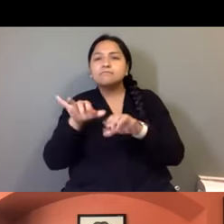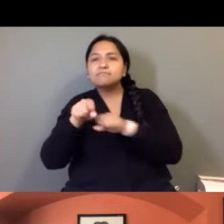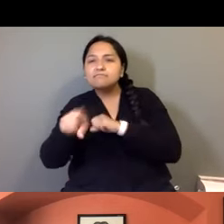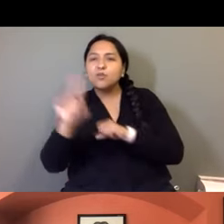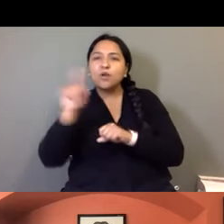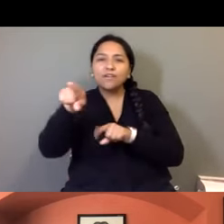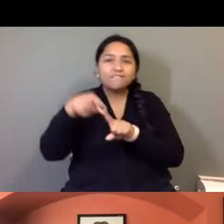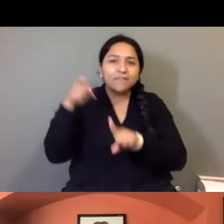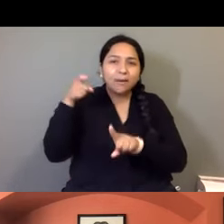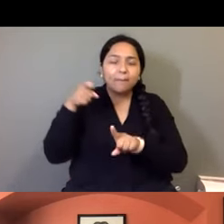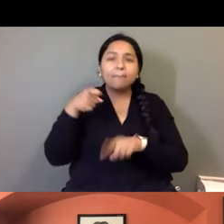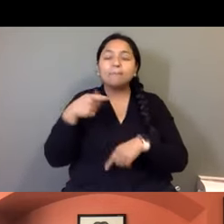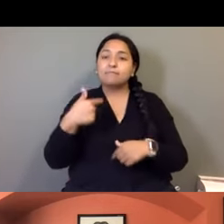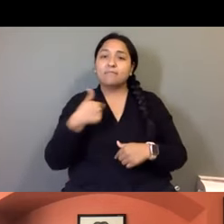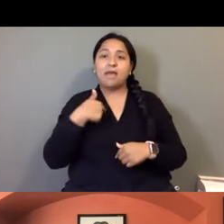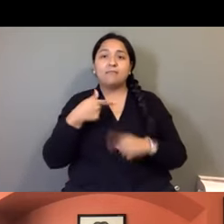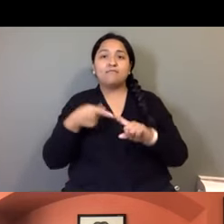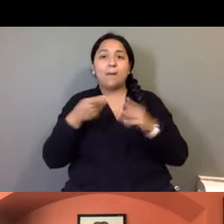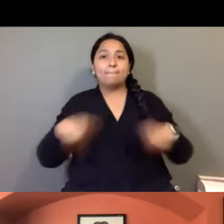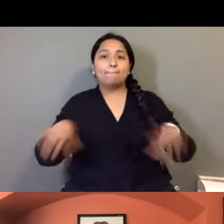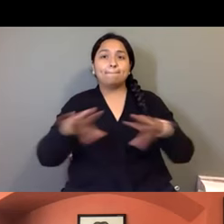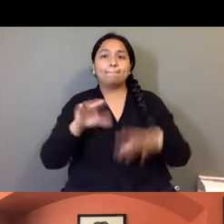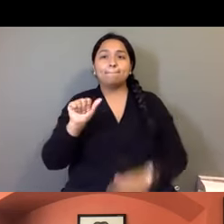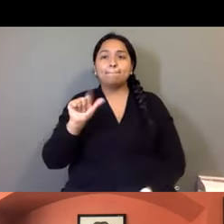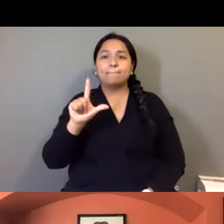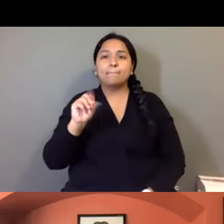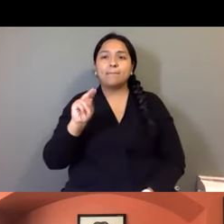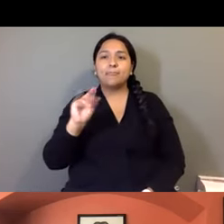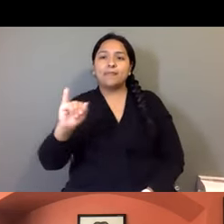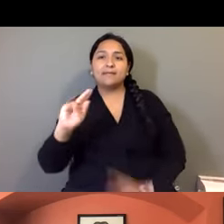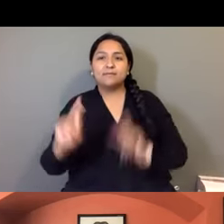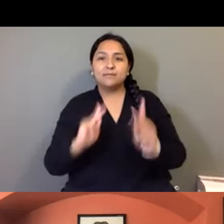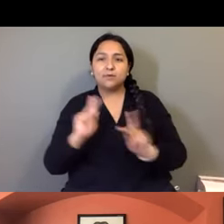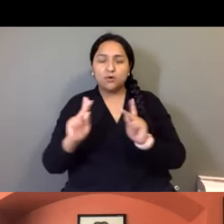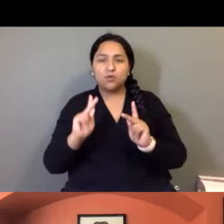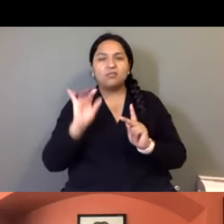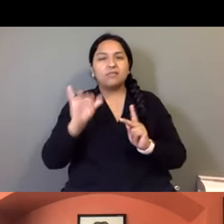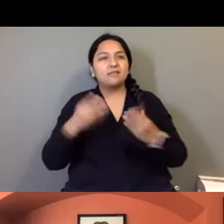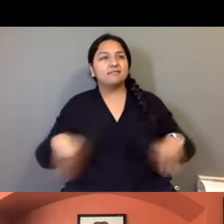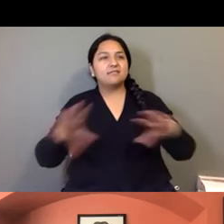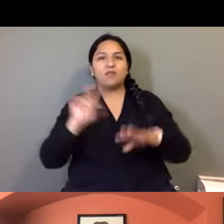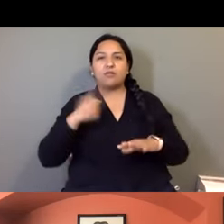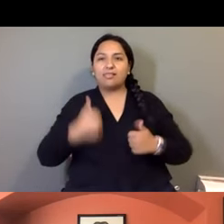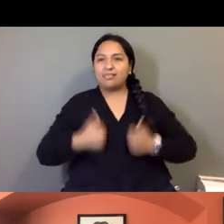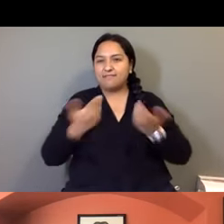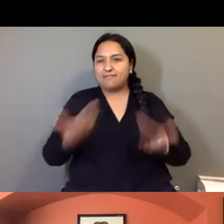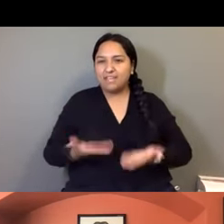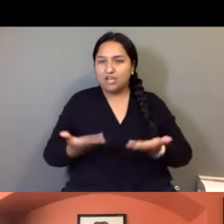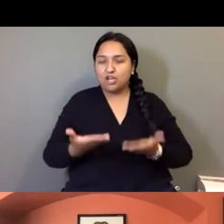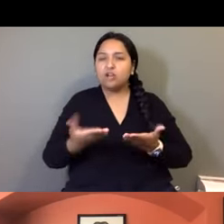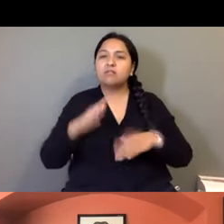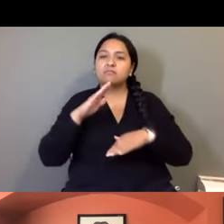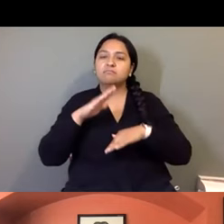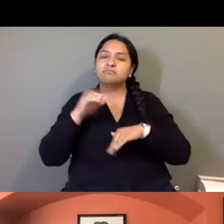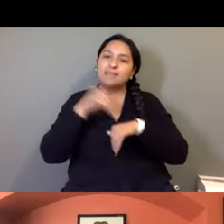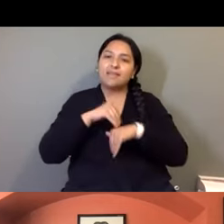am calling in from the territories of the Ohlone peoples whose land I reside on in Berkeley, California, and we